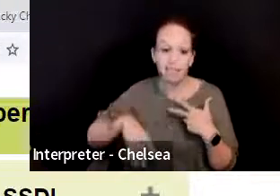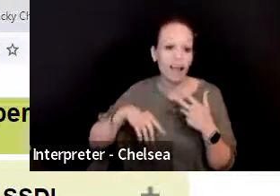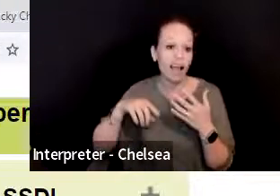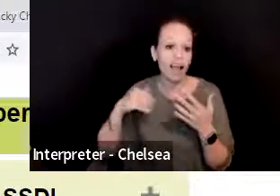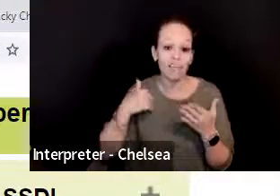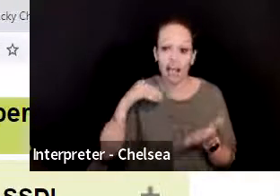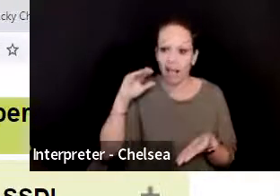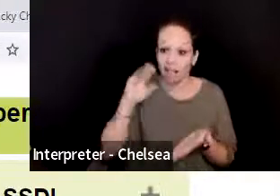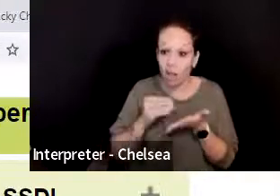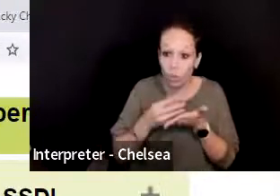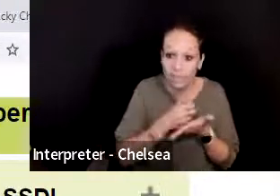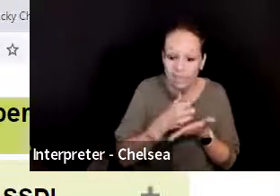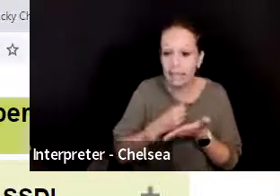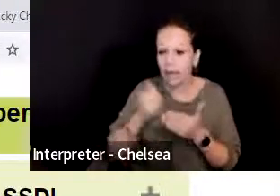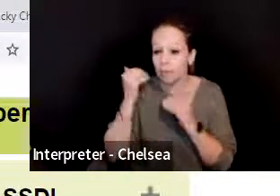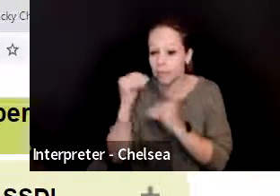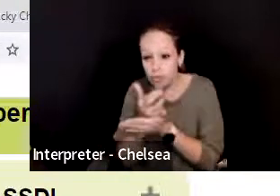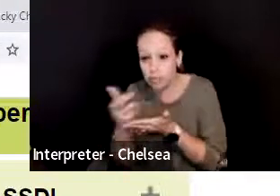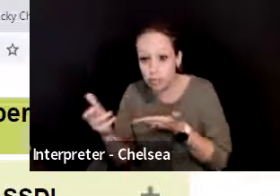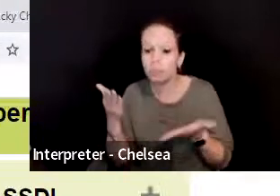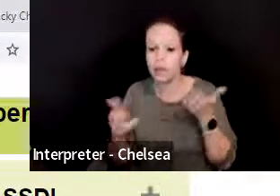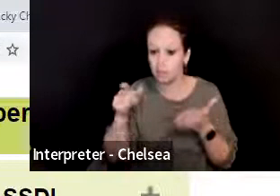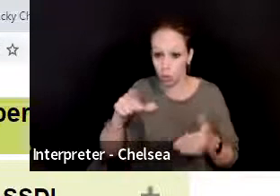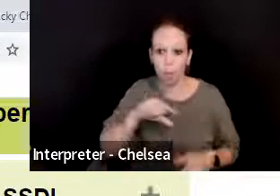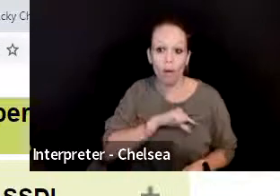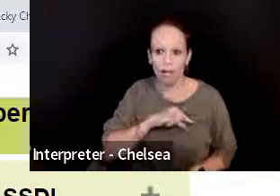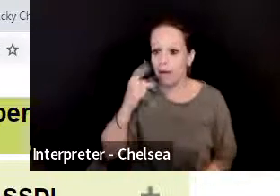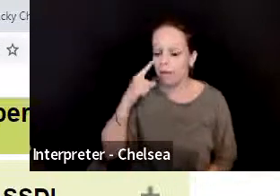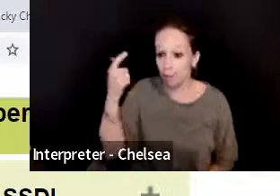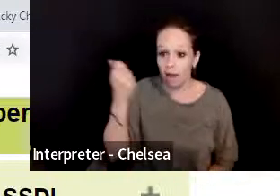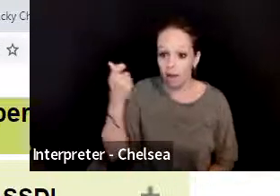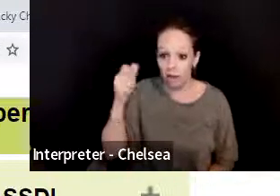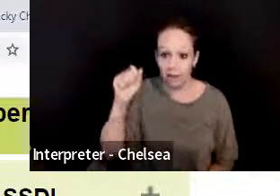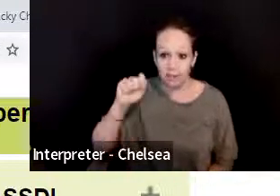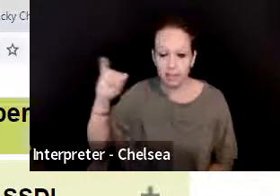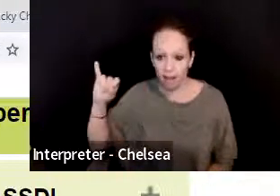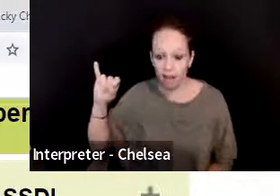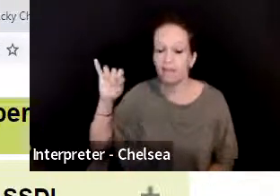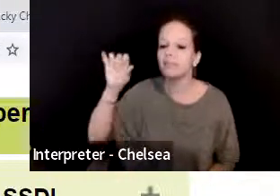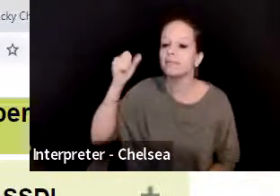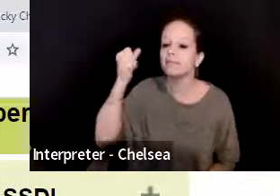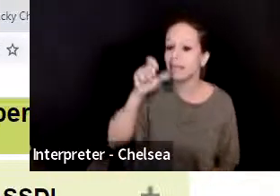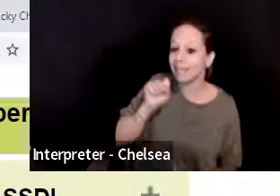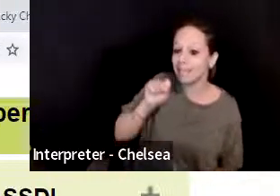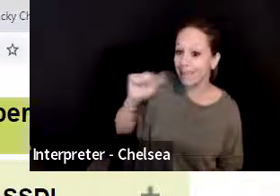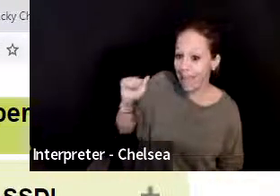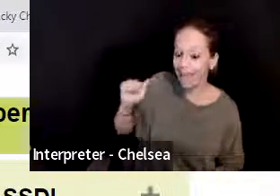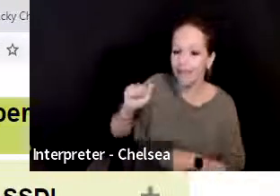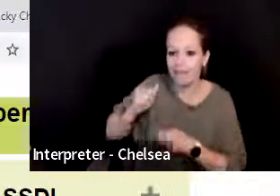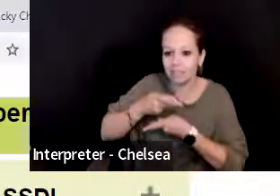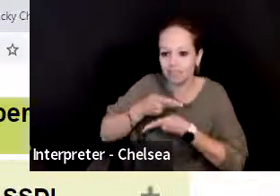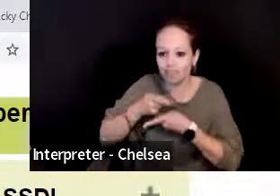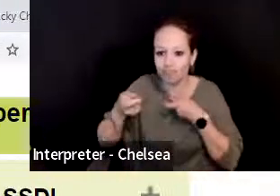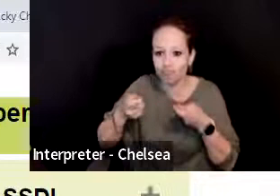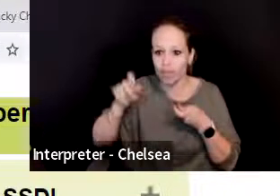resources, you may qualify for supplemental security income, a program run by the Social Security Administration. If